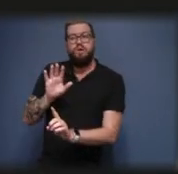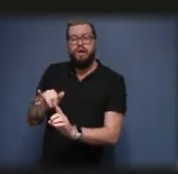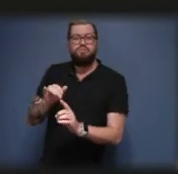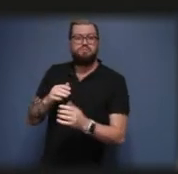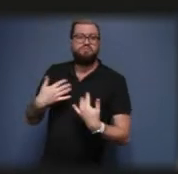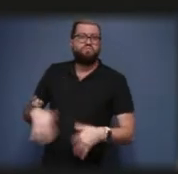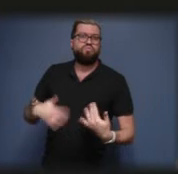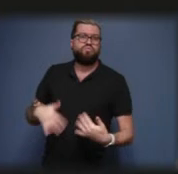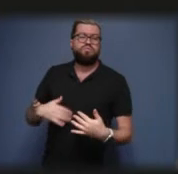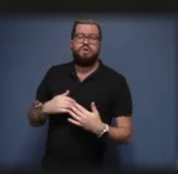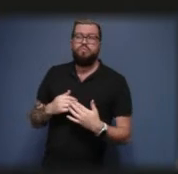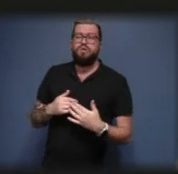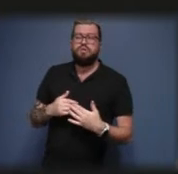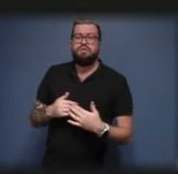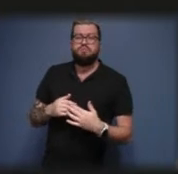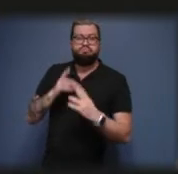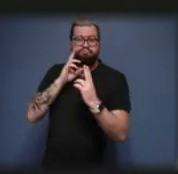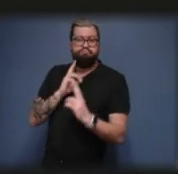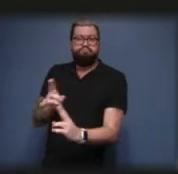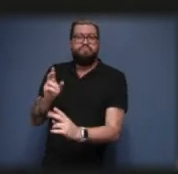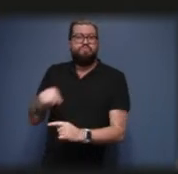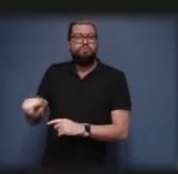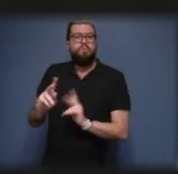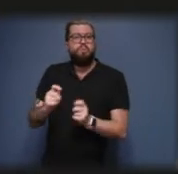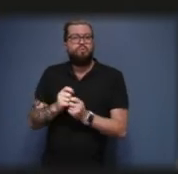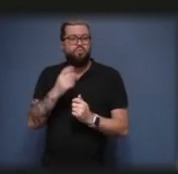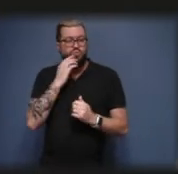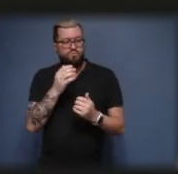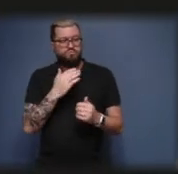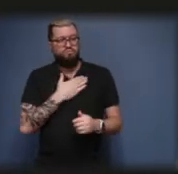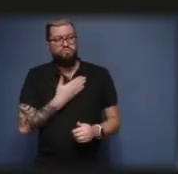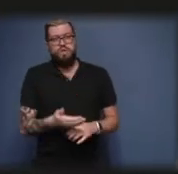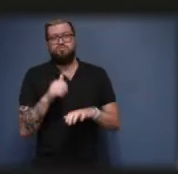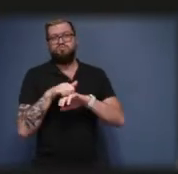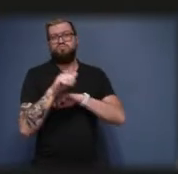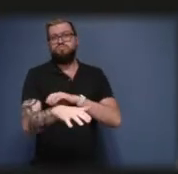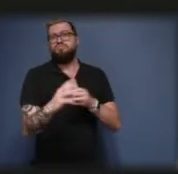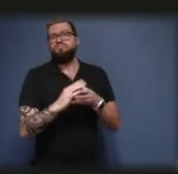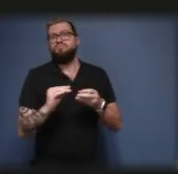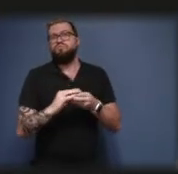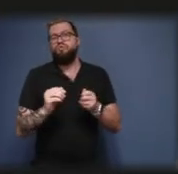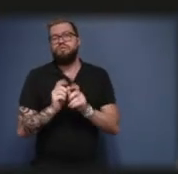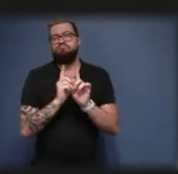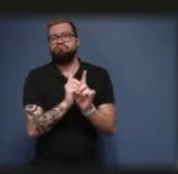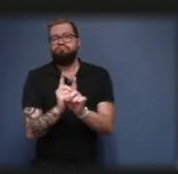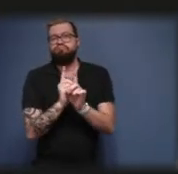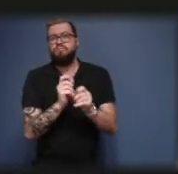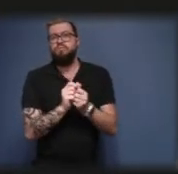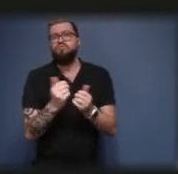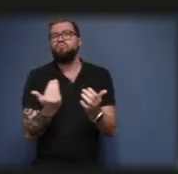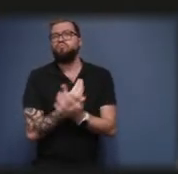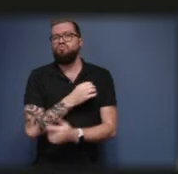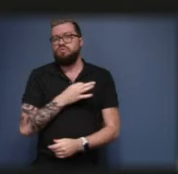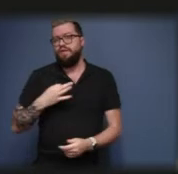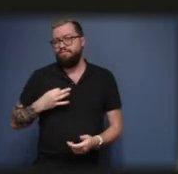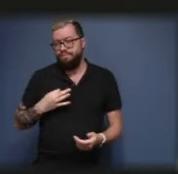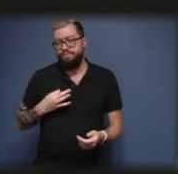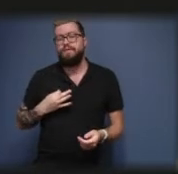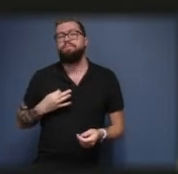to submit their stories and be vulnerable in service and mentorship to those newer teammates.